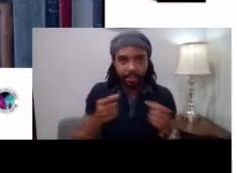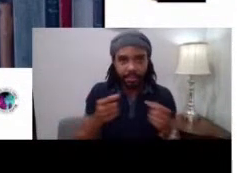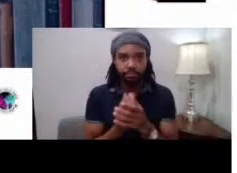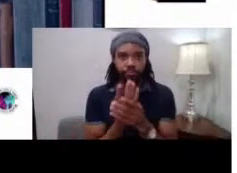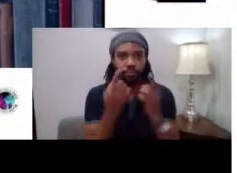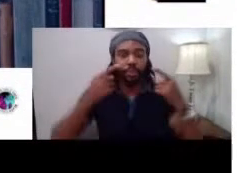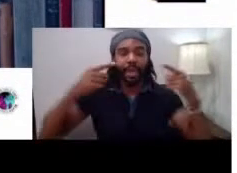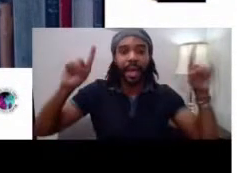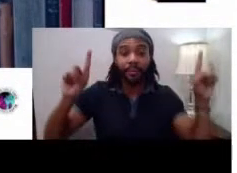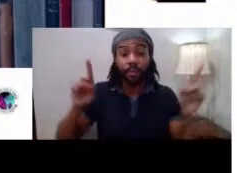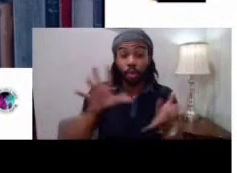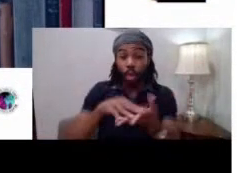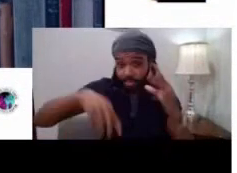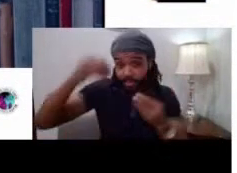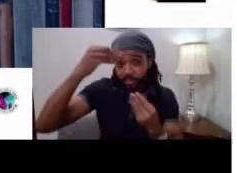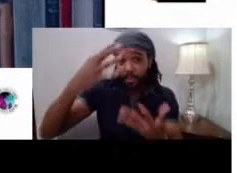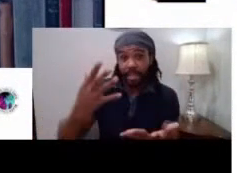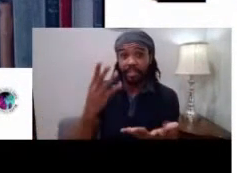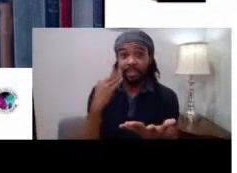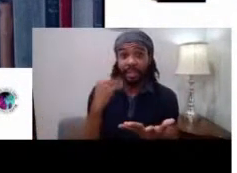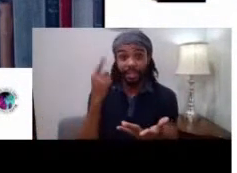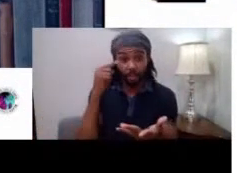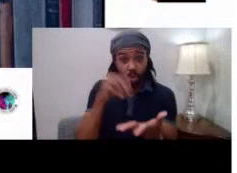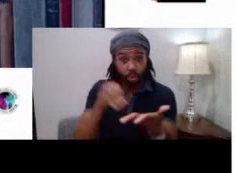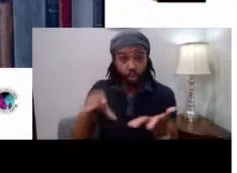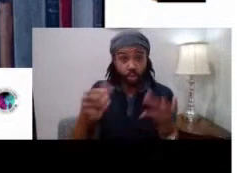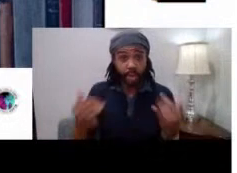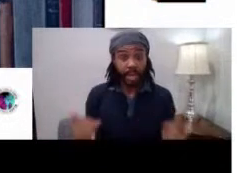are currently facing, please visit